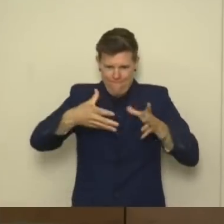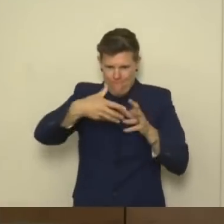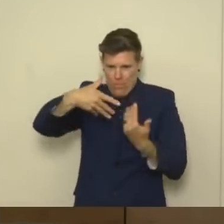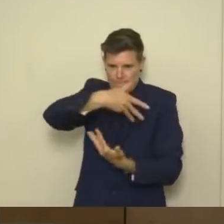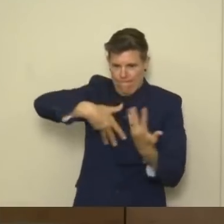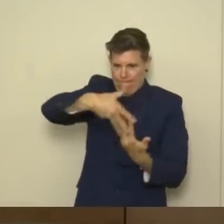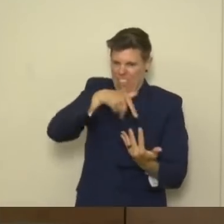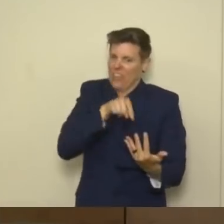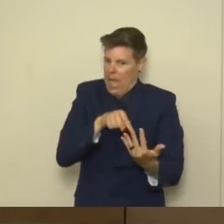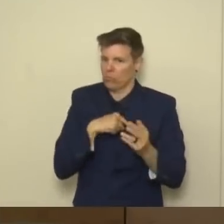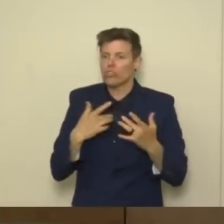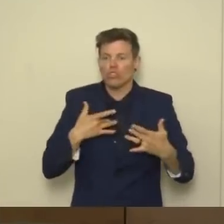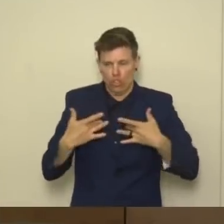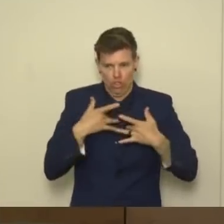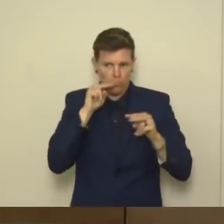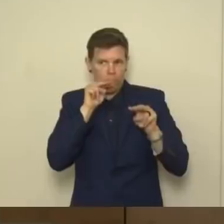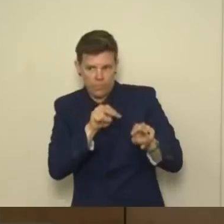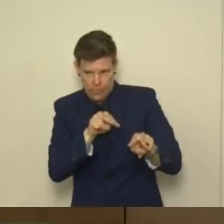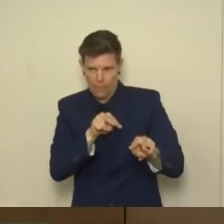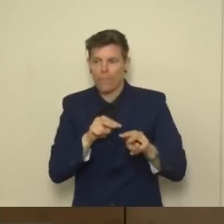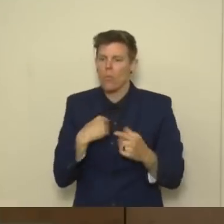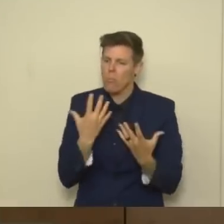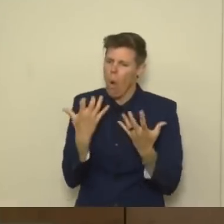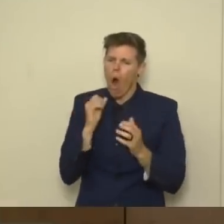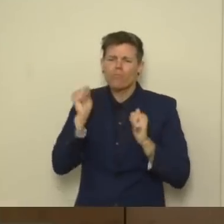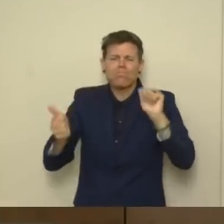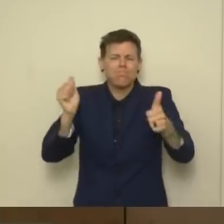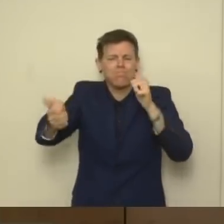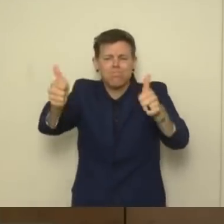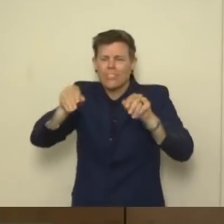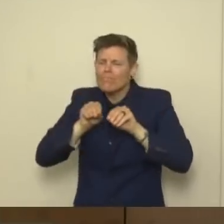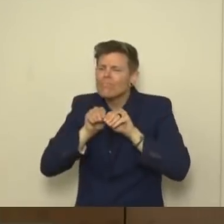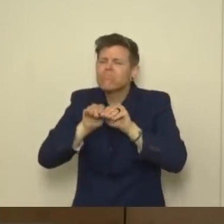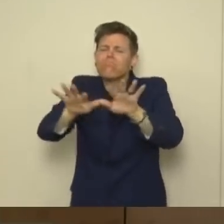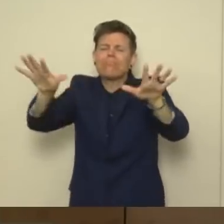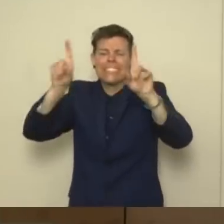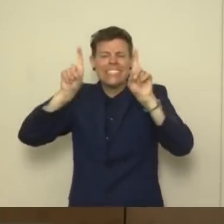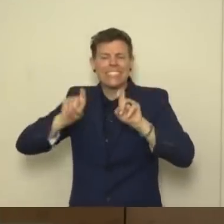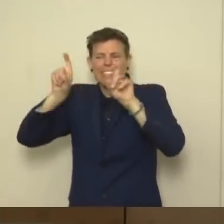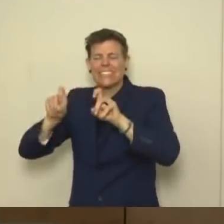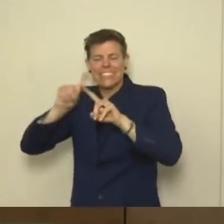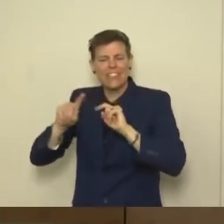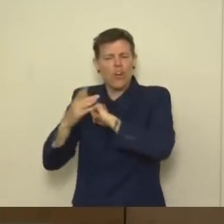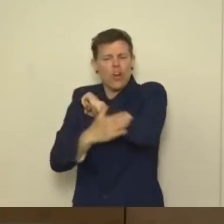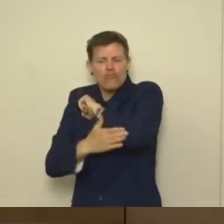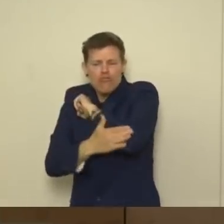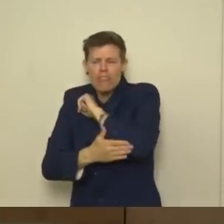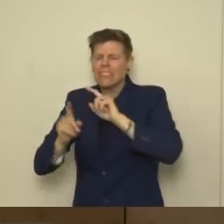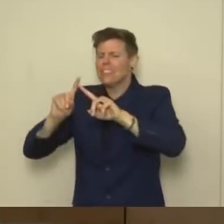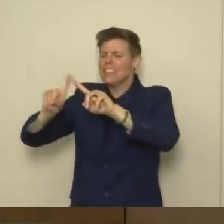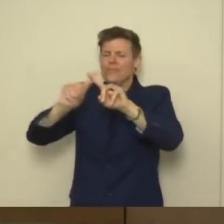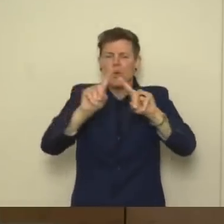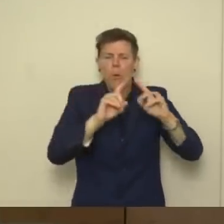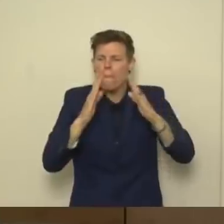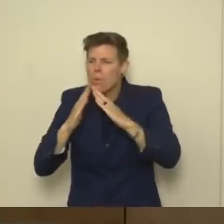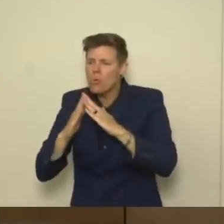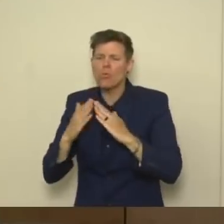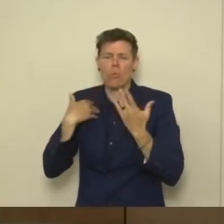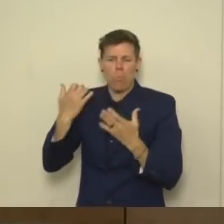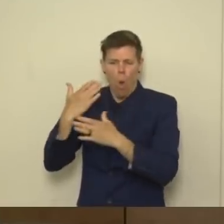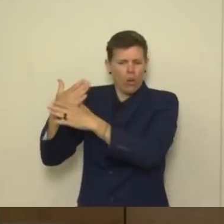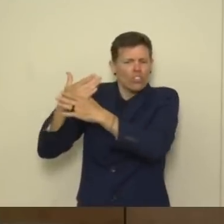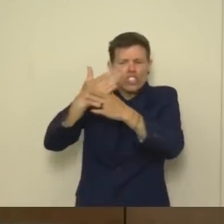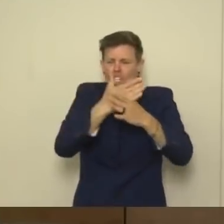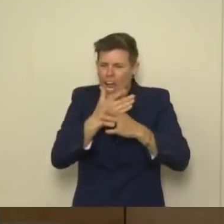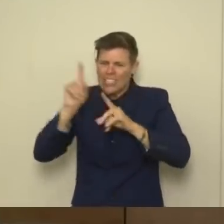as many counties and as many communities as we can every single day. So you have our commitment to continue to